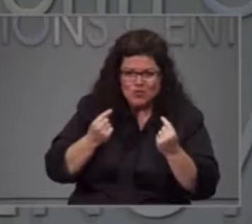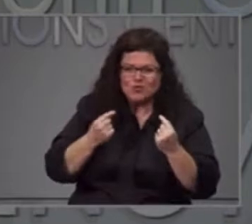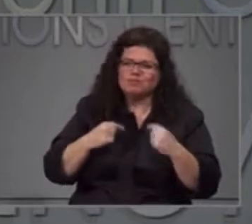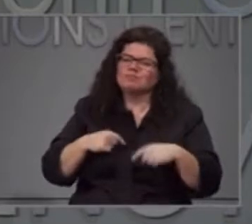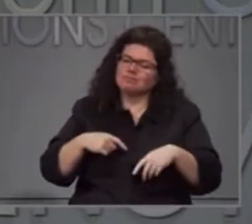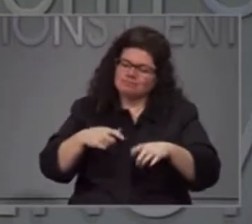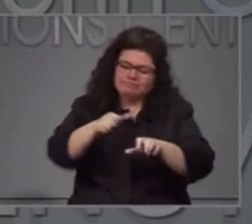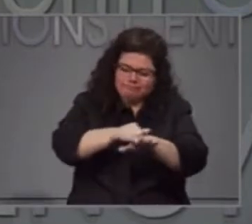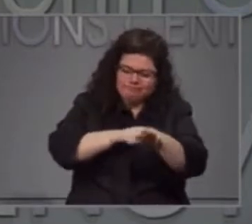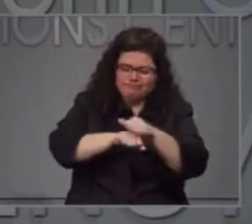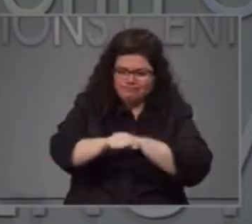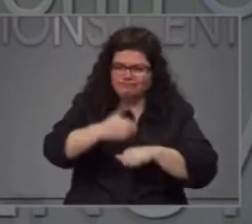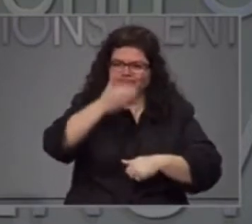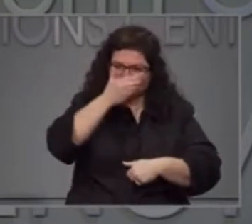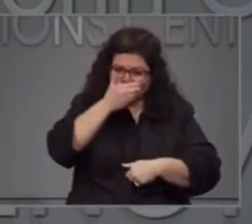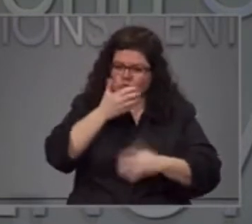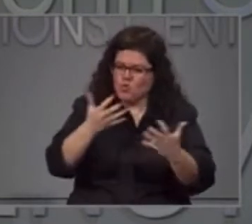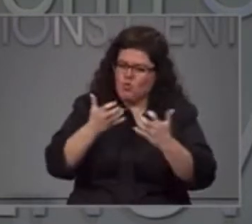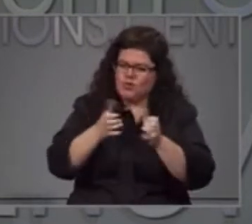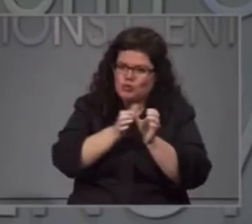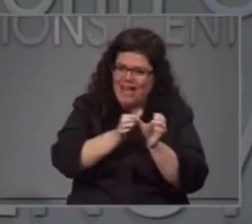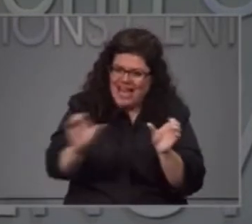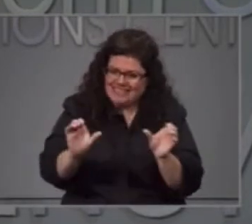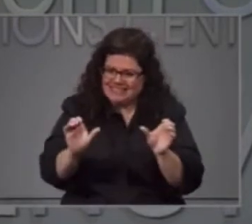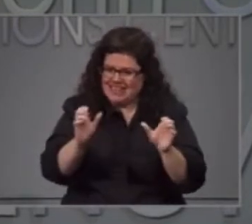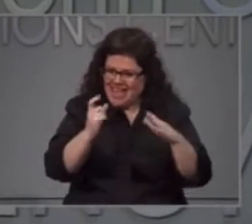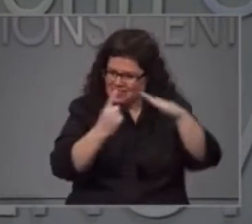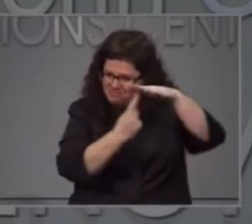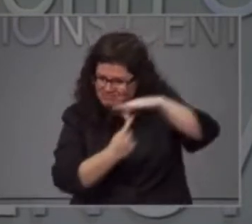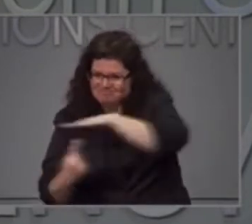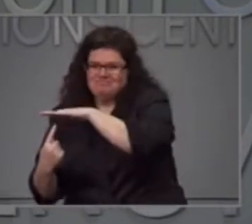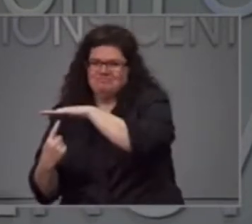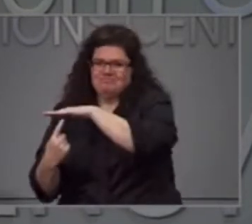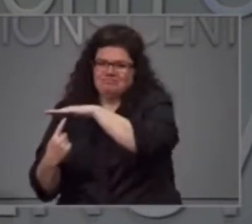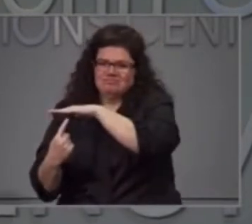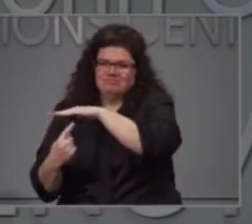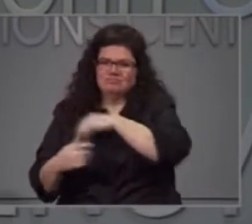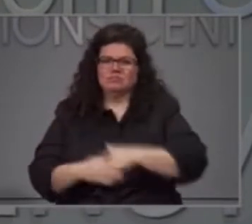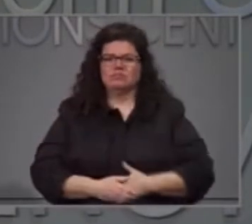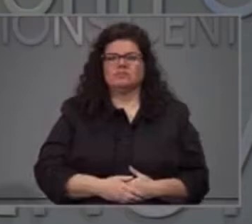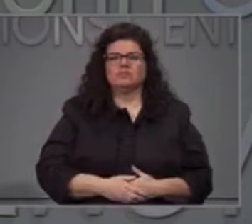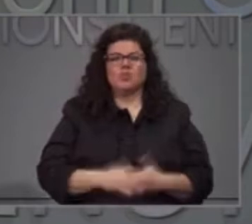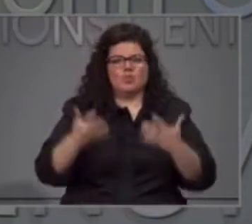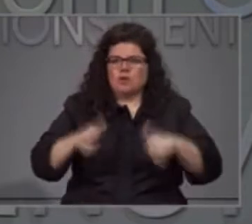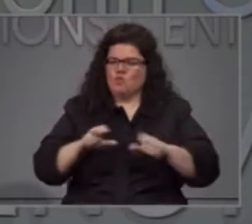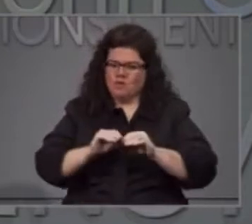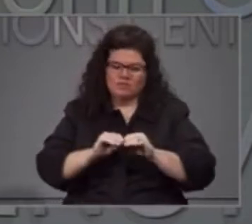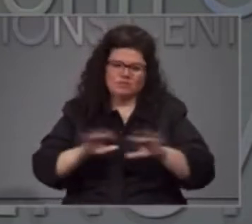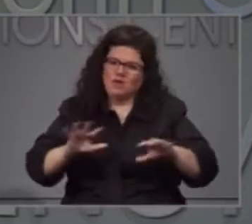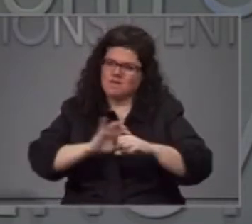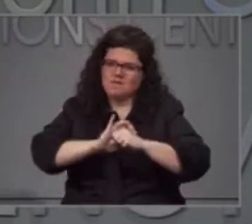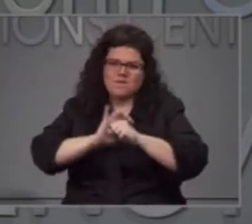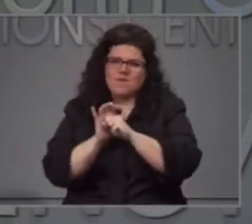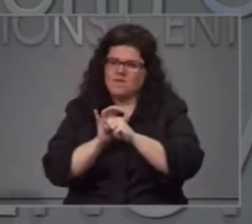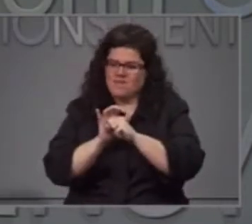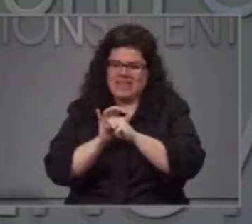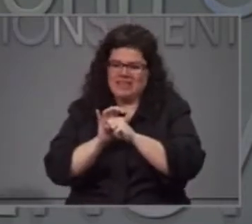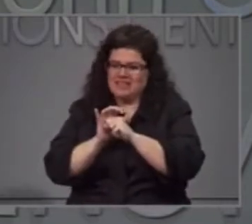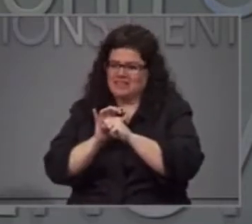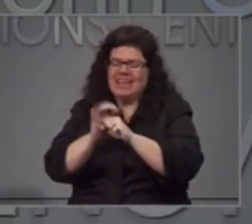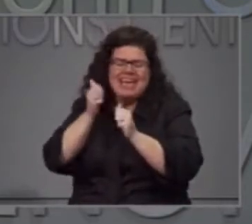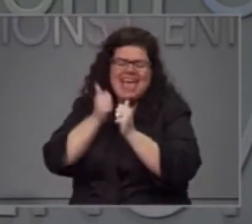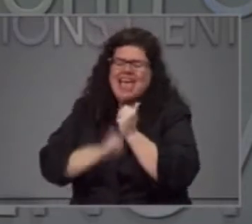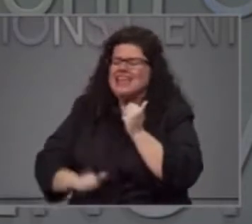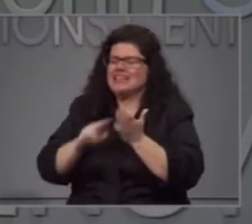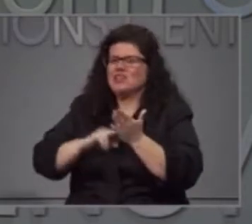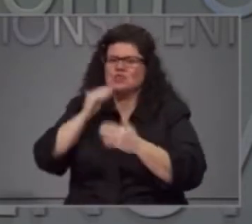And third, we must take immediate action to stop the spread of COVID-19 in this facility and